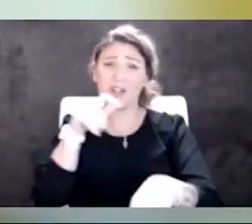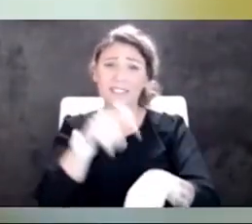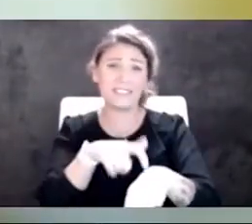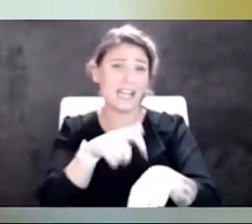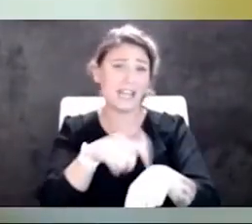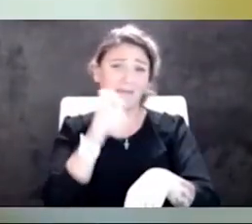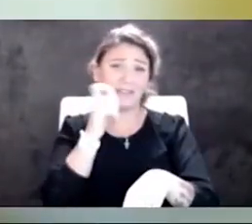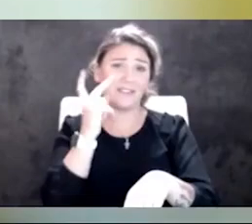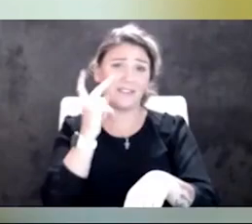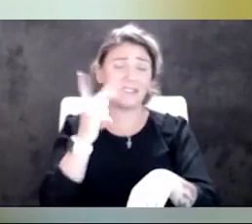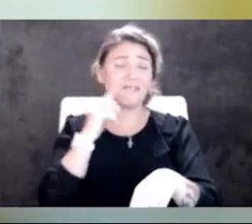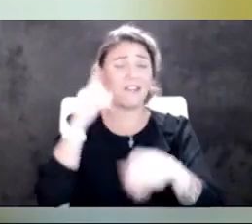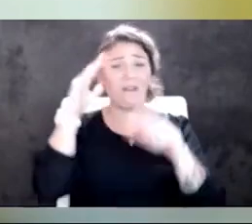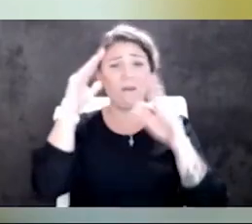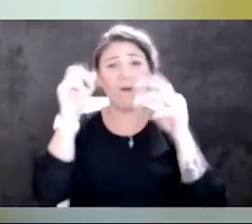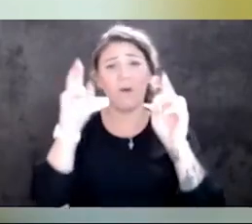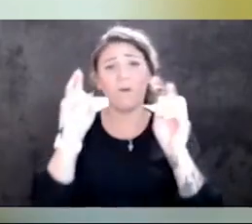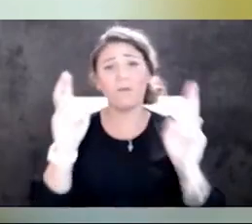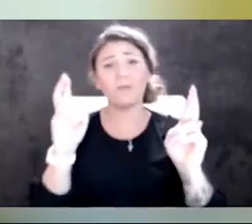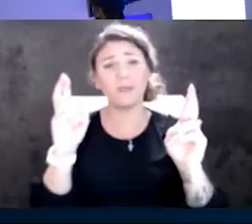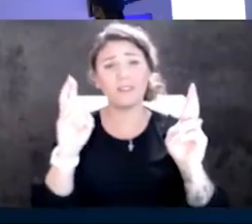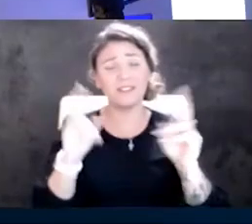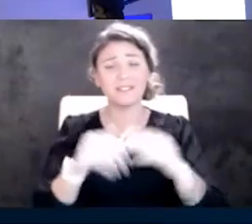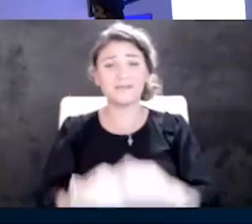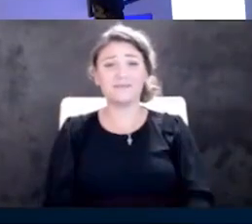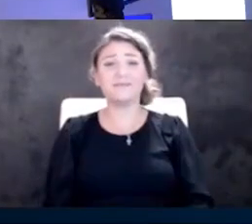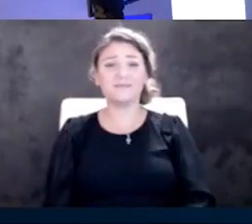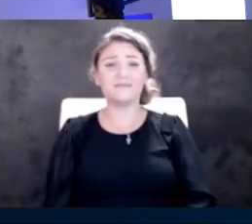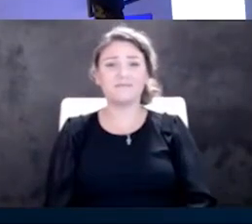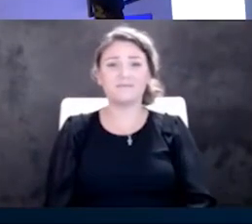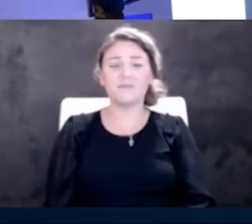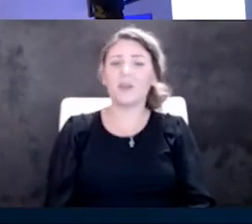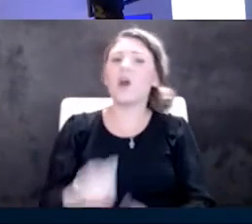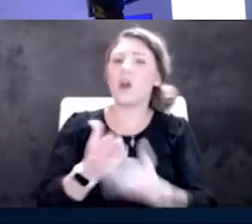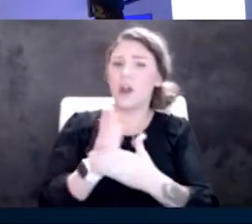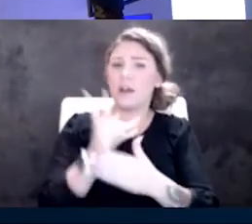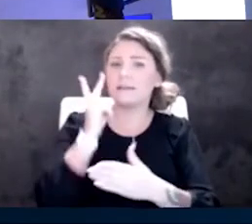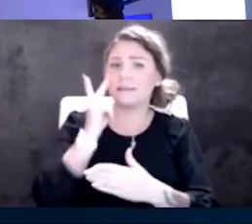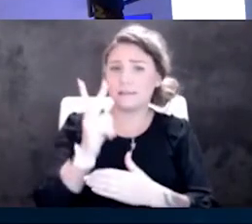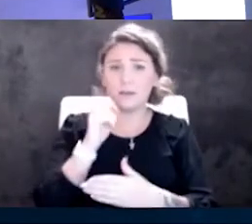hope there's a line out the door this weekend. All right. I'll see if I can get over there. Are you going to be there?